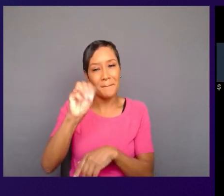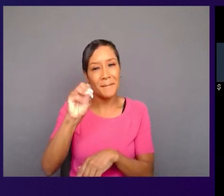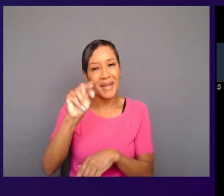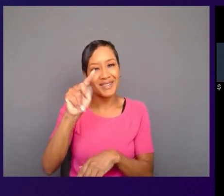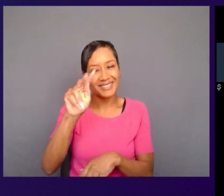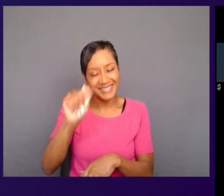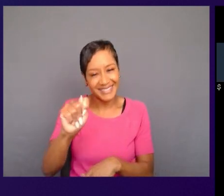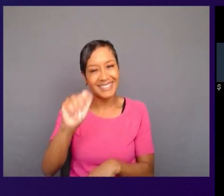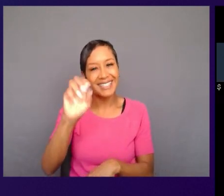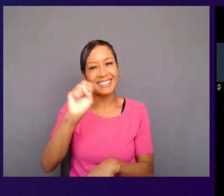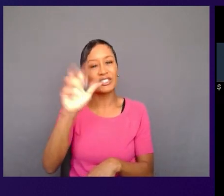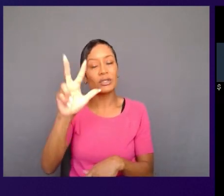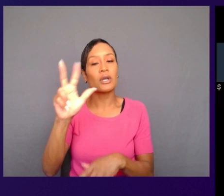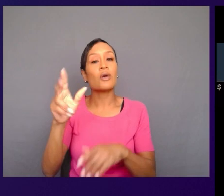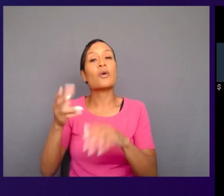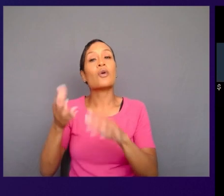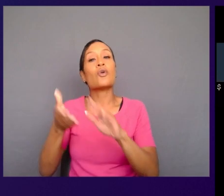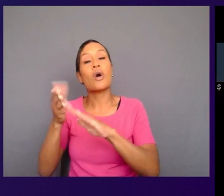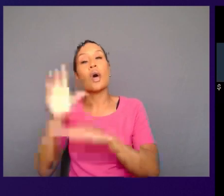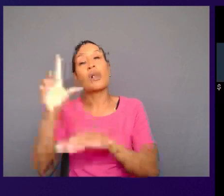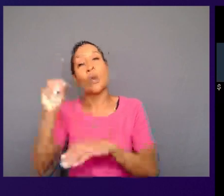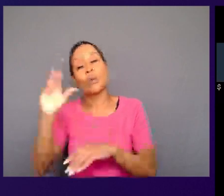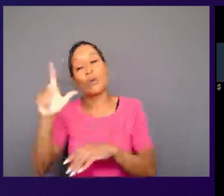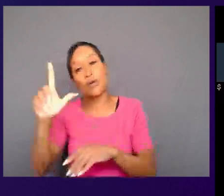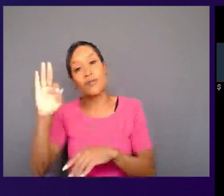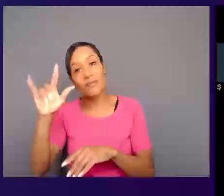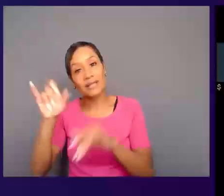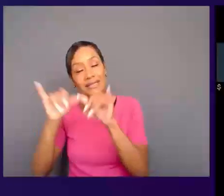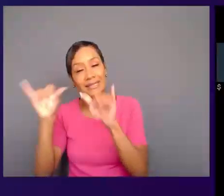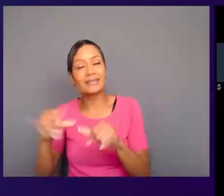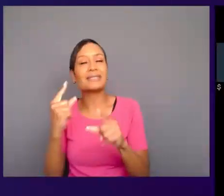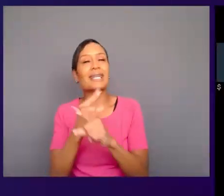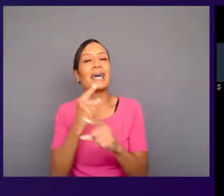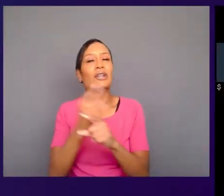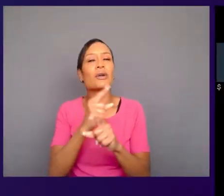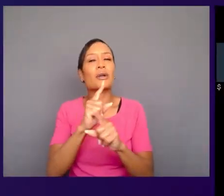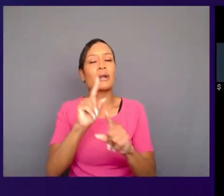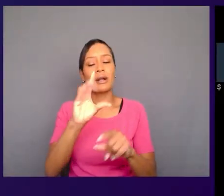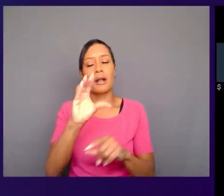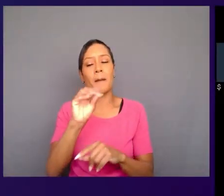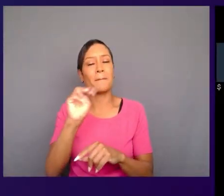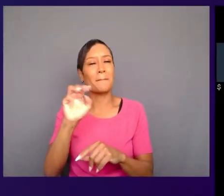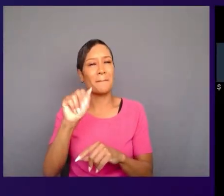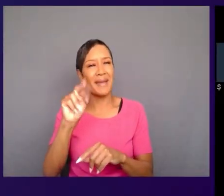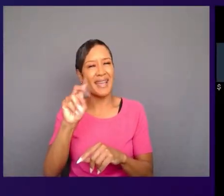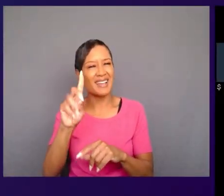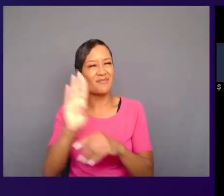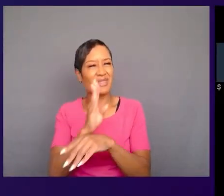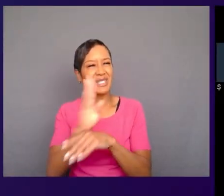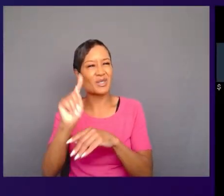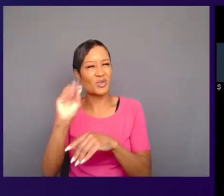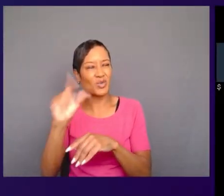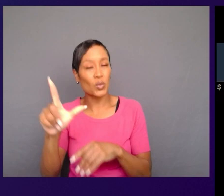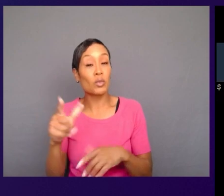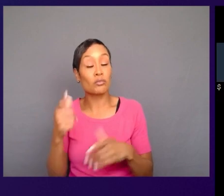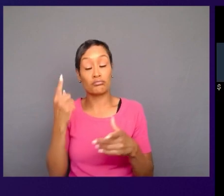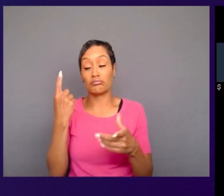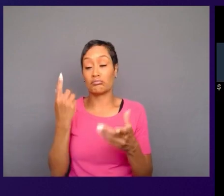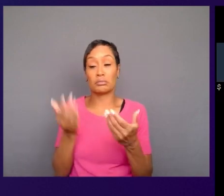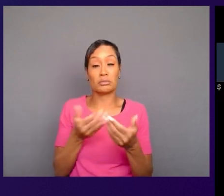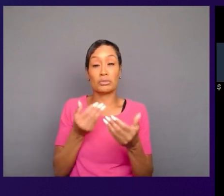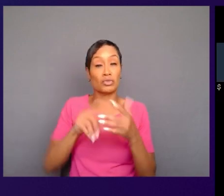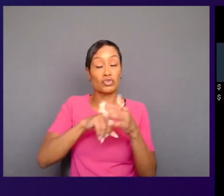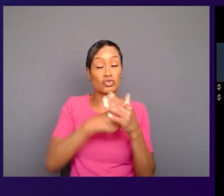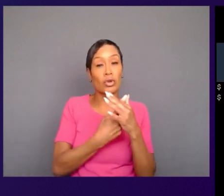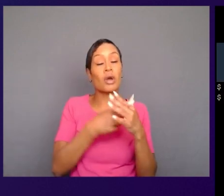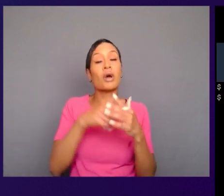file system, run standard Linux command, as well as a business-specific tool. Super easy to get started with. Once I'm done, I'm just unmounting